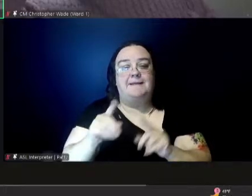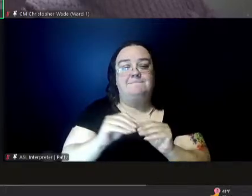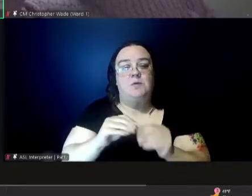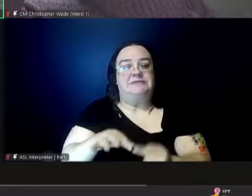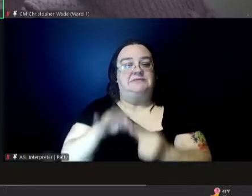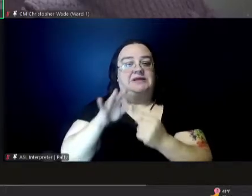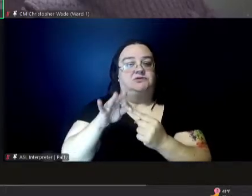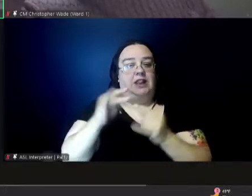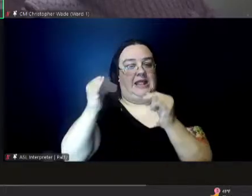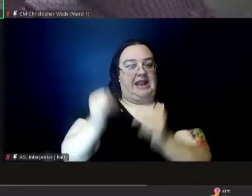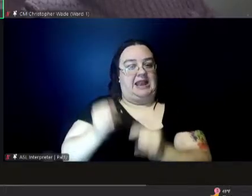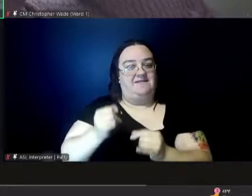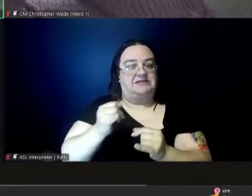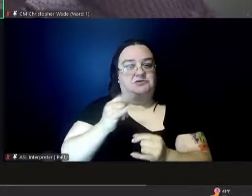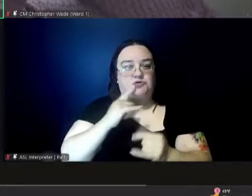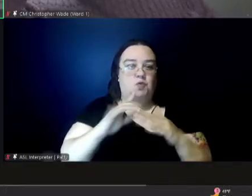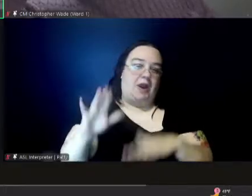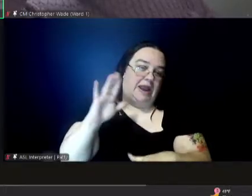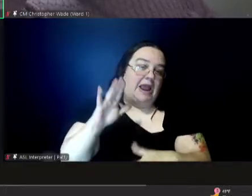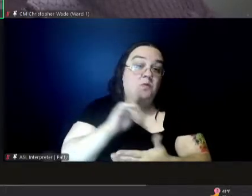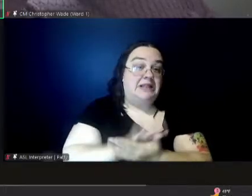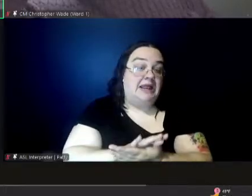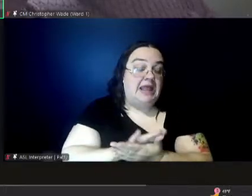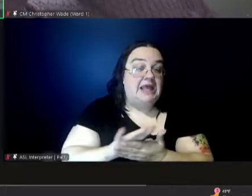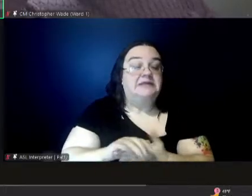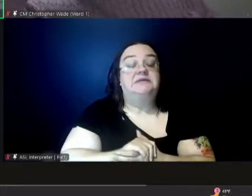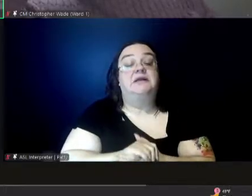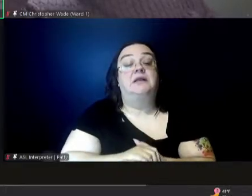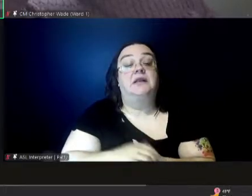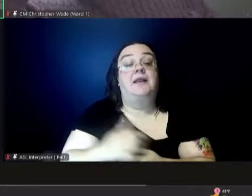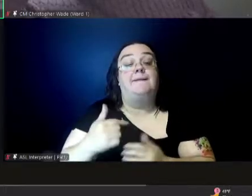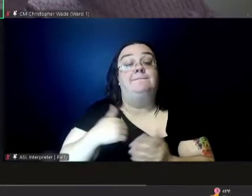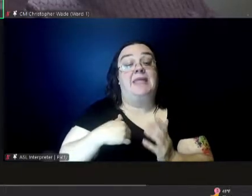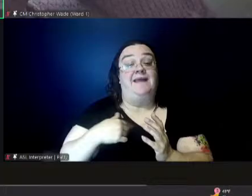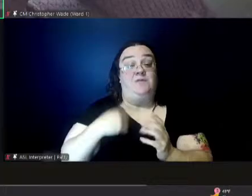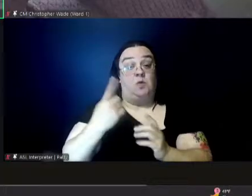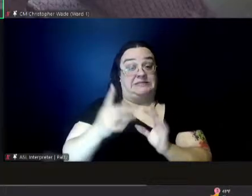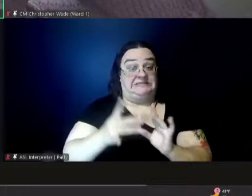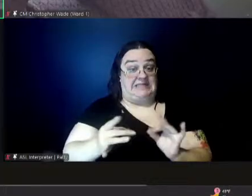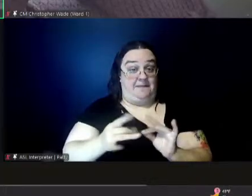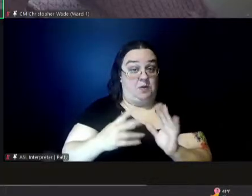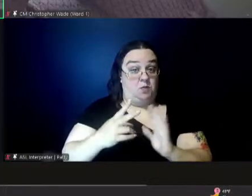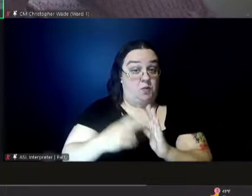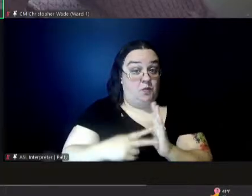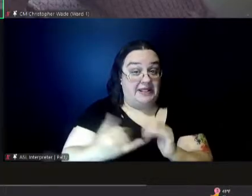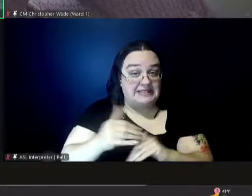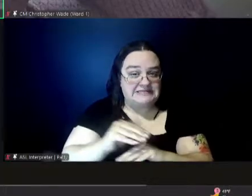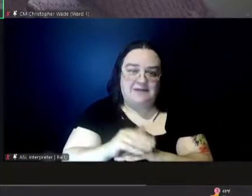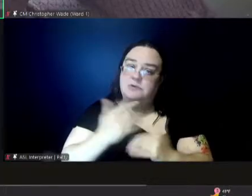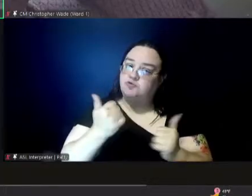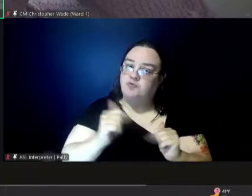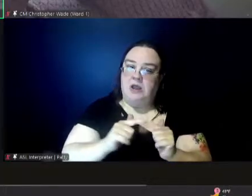in, which was nice. I'm going to read a statement this evening. I'm going to try to stick to it.